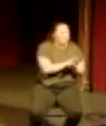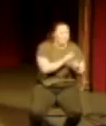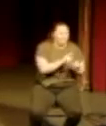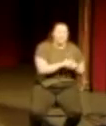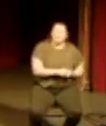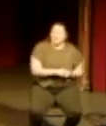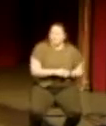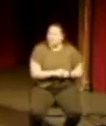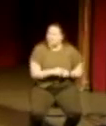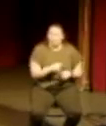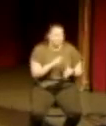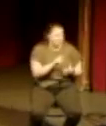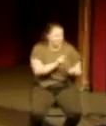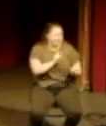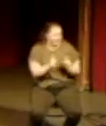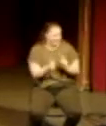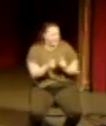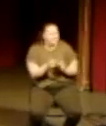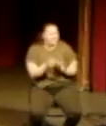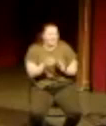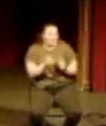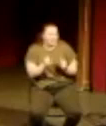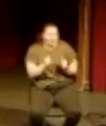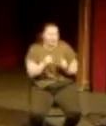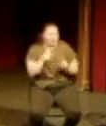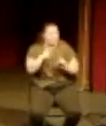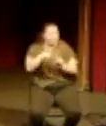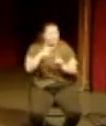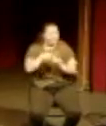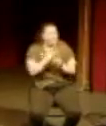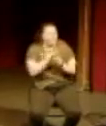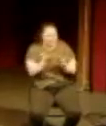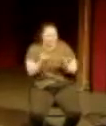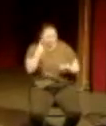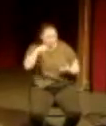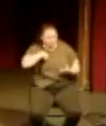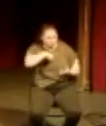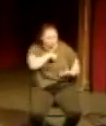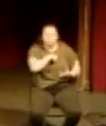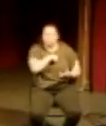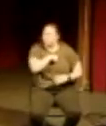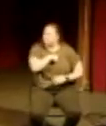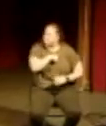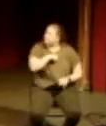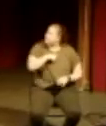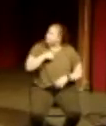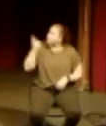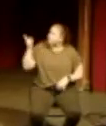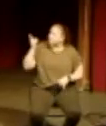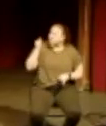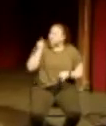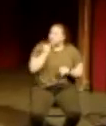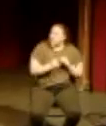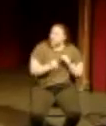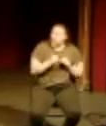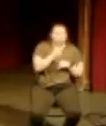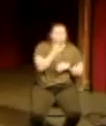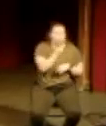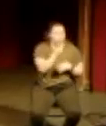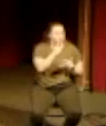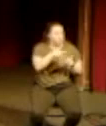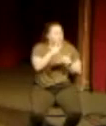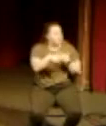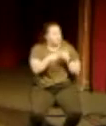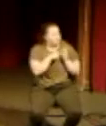So we're switching gears, and I think it's going to be a really, really positive thing. Then finally, I've got two final projects to show